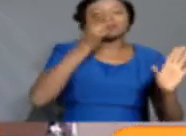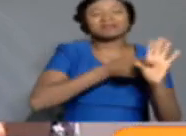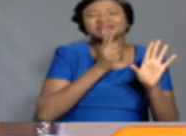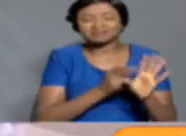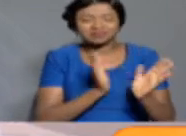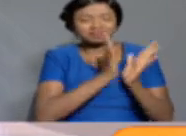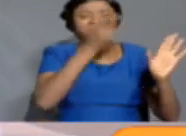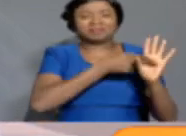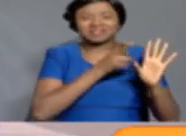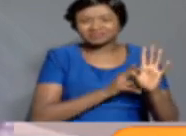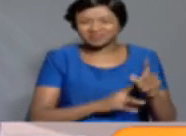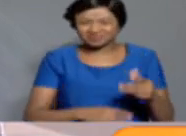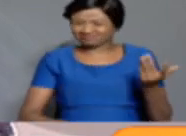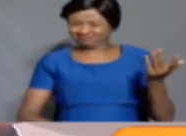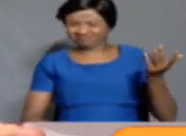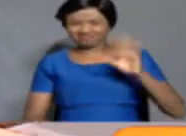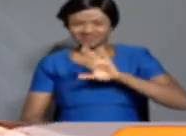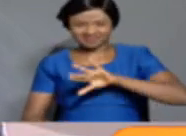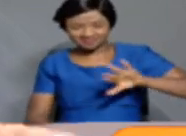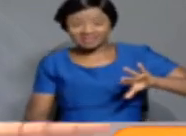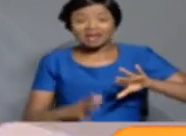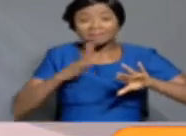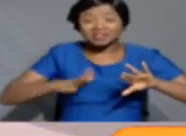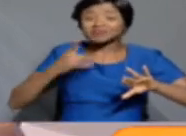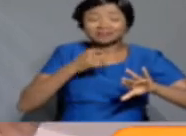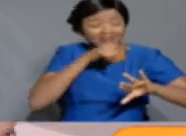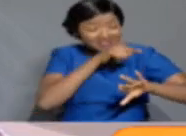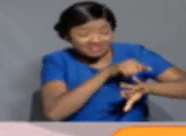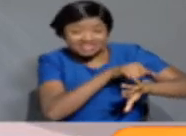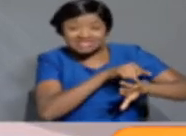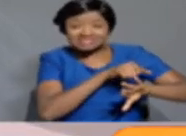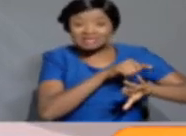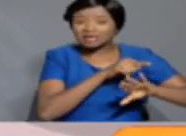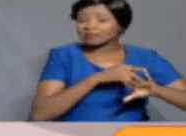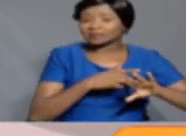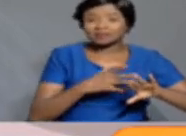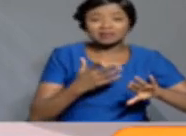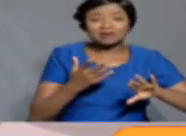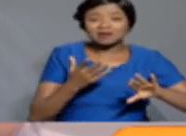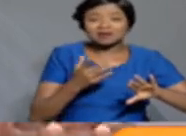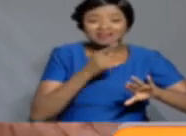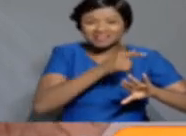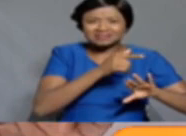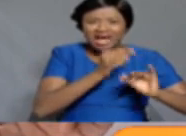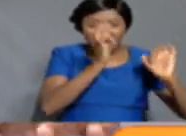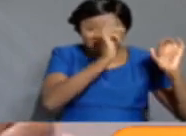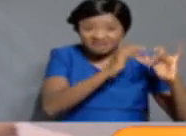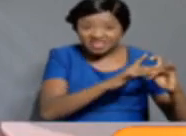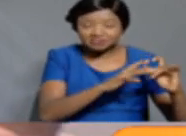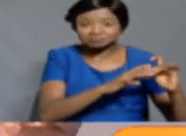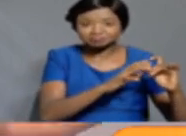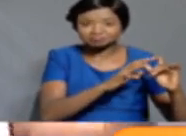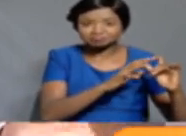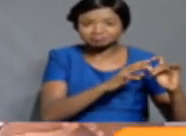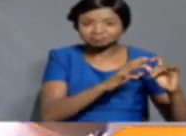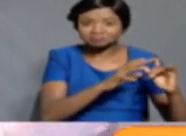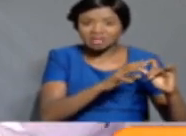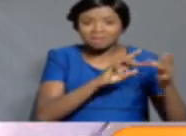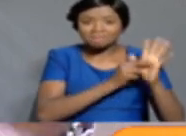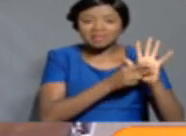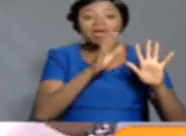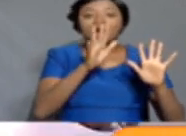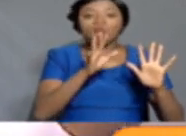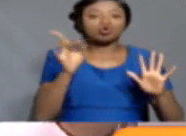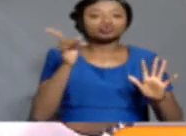participation and everything. And someone would tell you that public participation is a is not an event. So it's not like tomorrow,